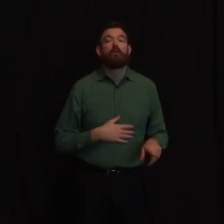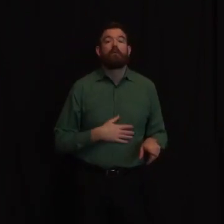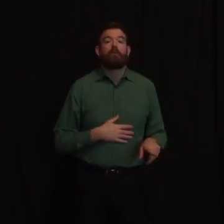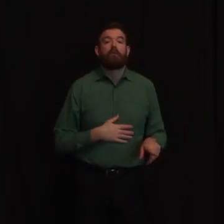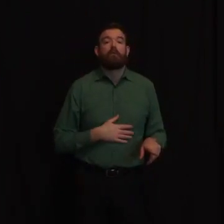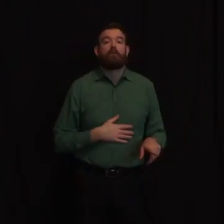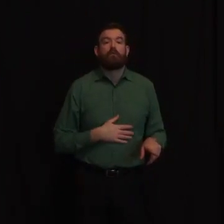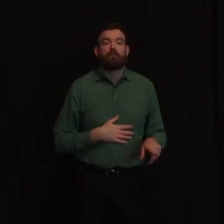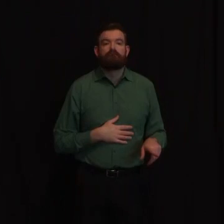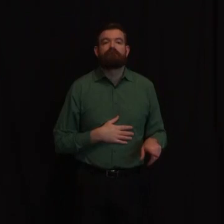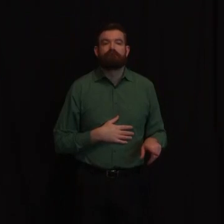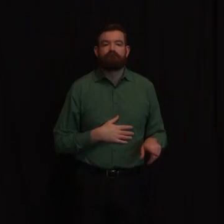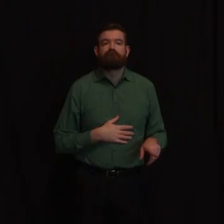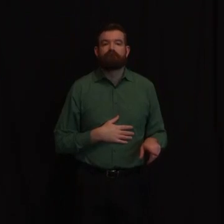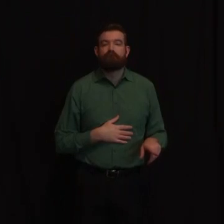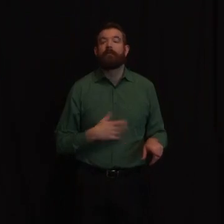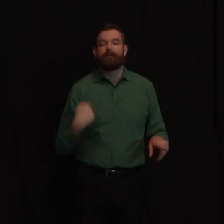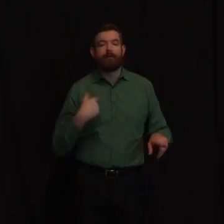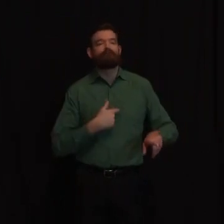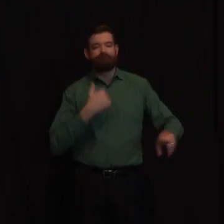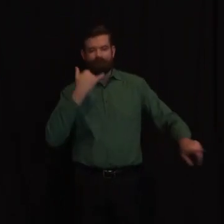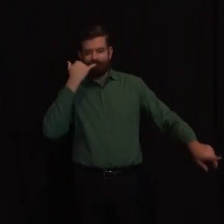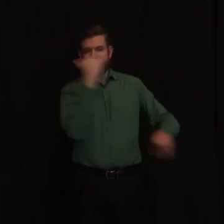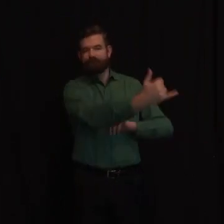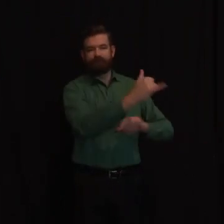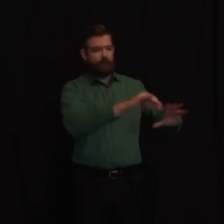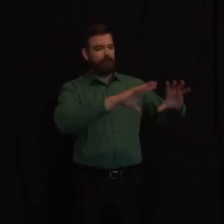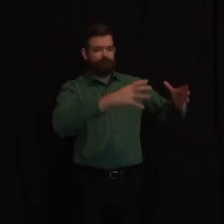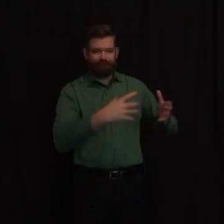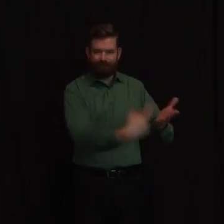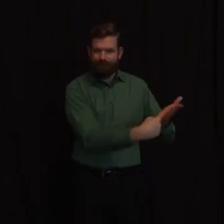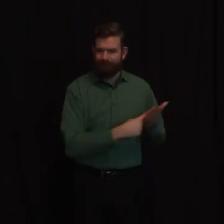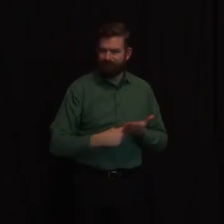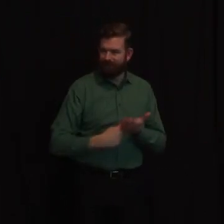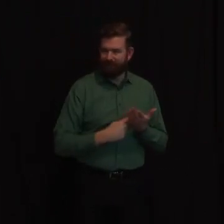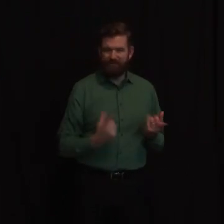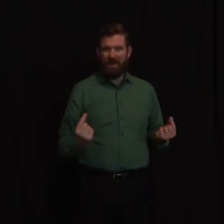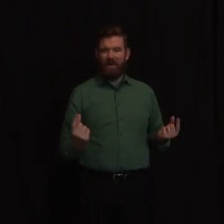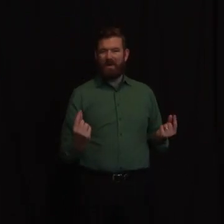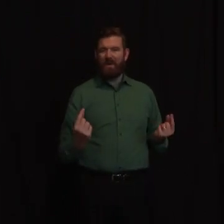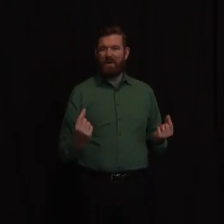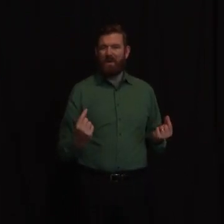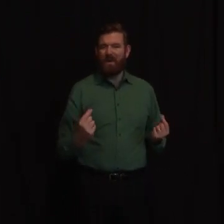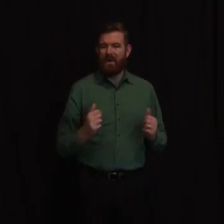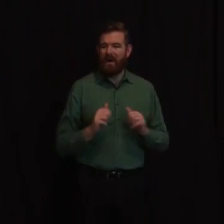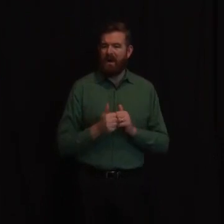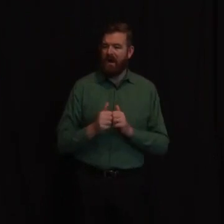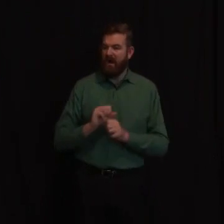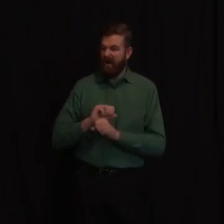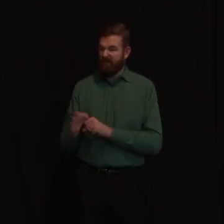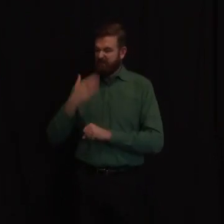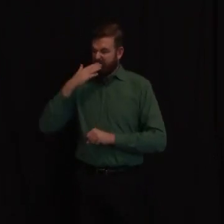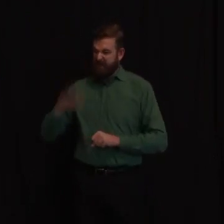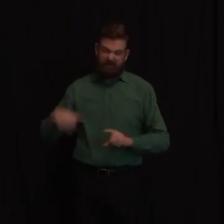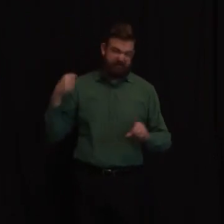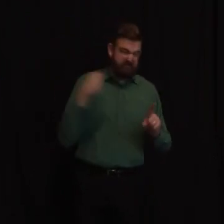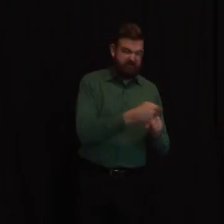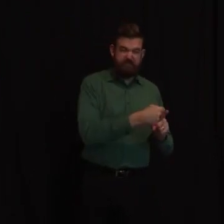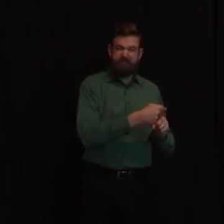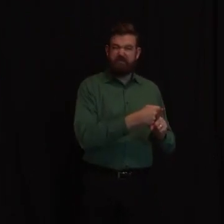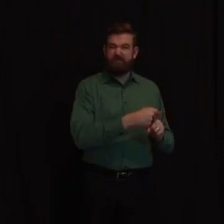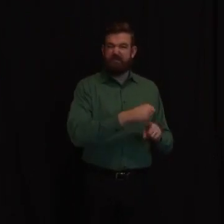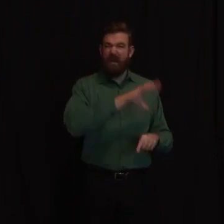that you have referred to, and that's something we're going to stay on. And the Hispanic number is a little